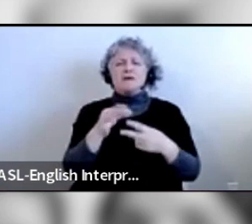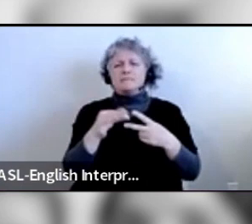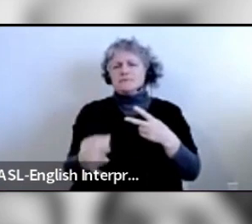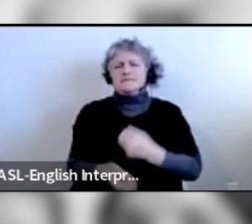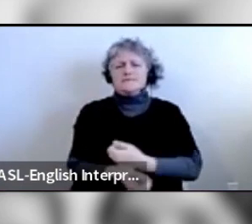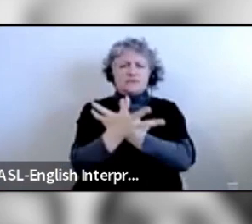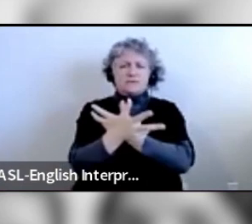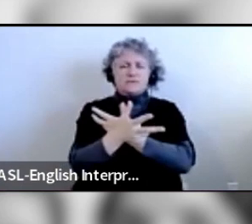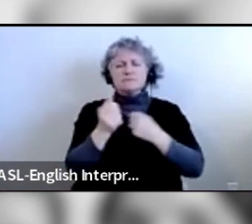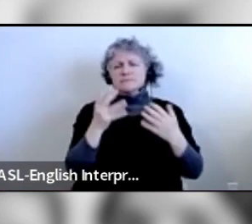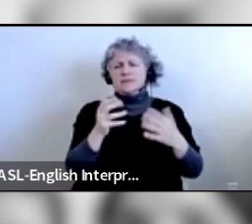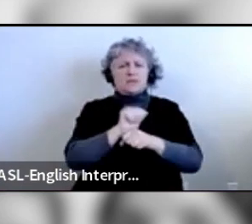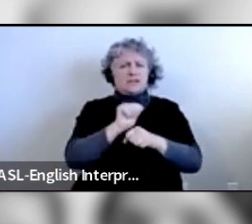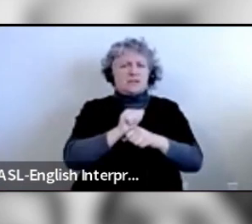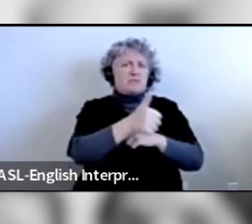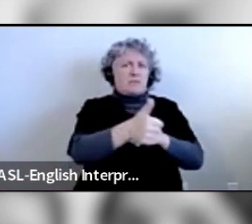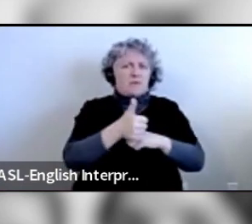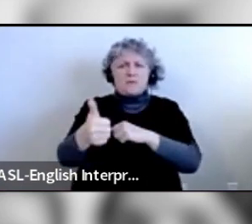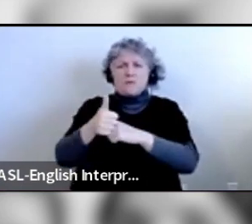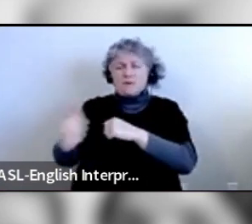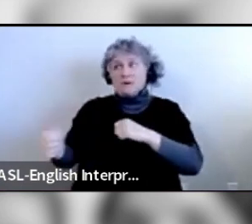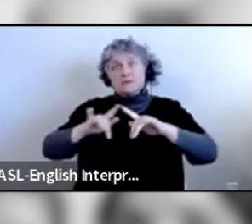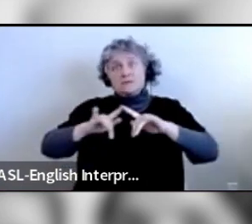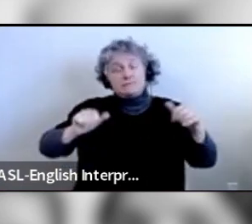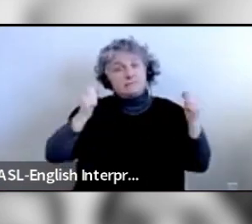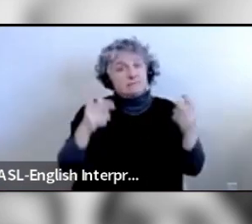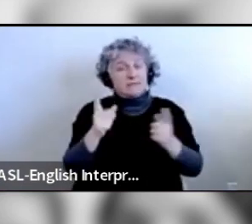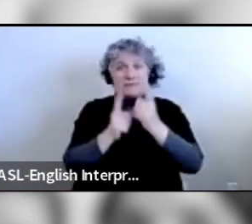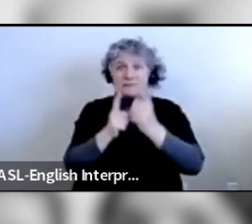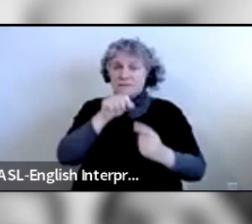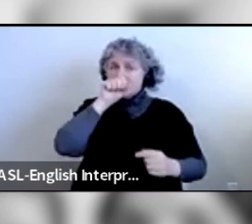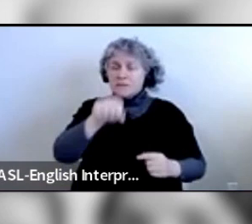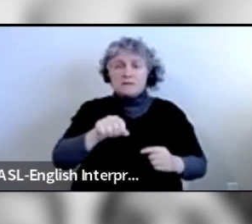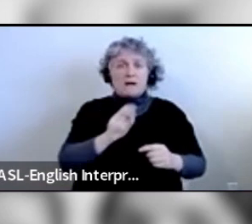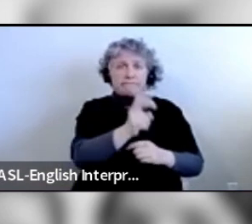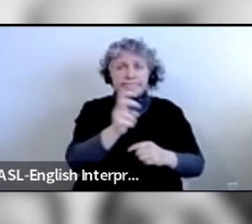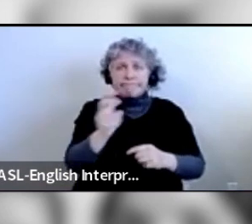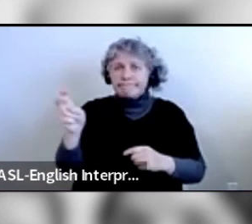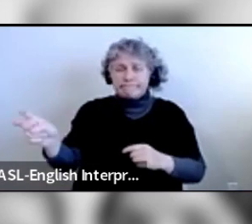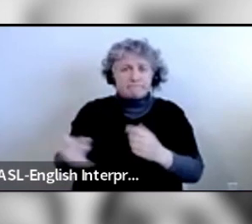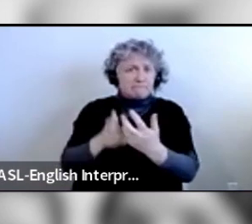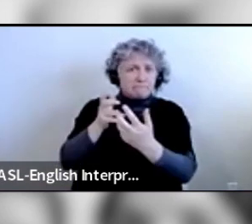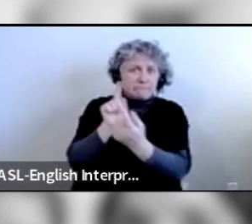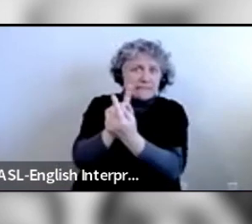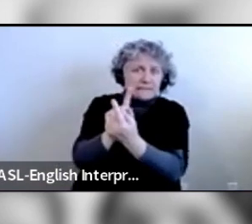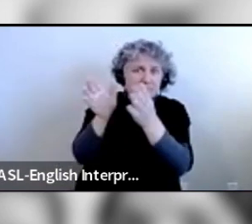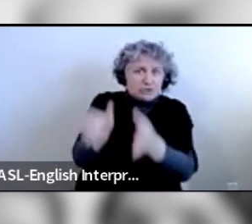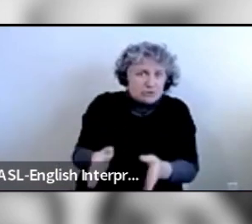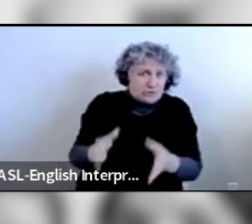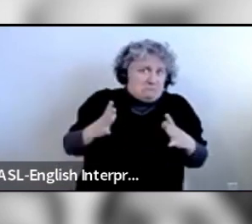lot of work remotely. That said, we do have lots of mentors who love to connect in person and can make that accommodation for you if you want to see them in